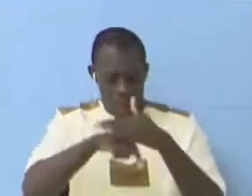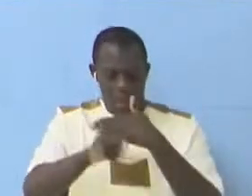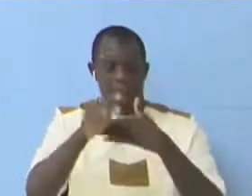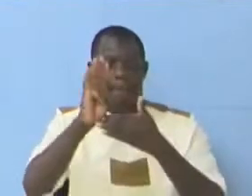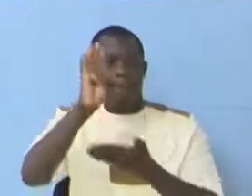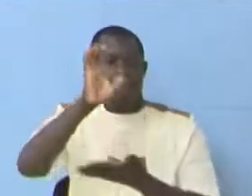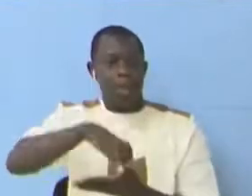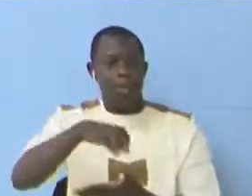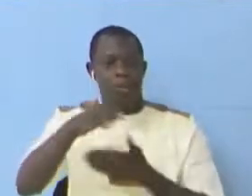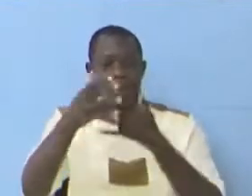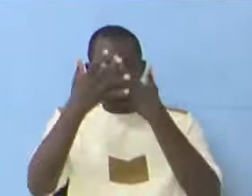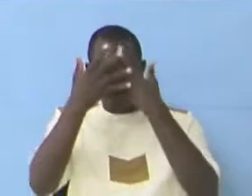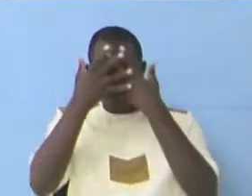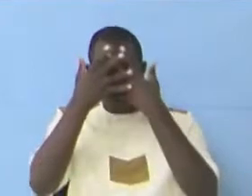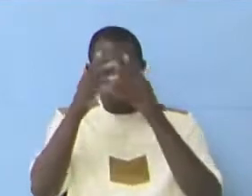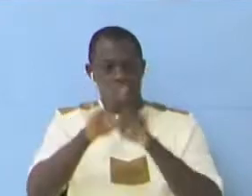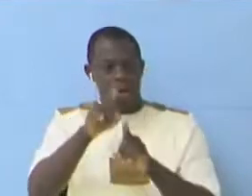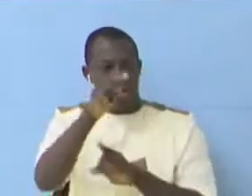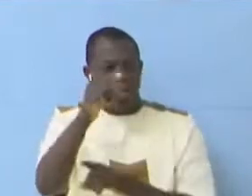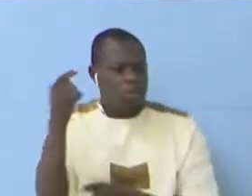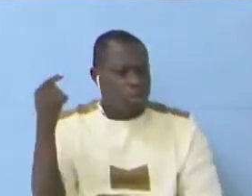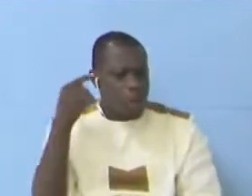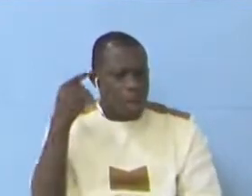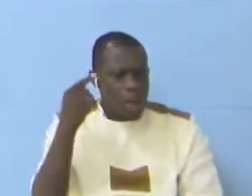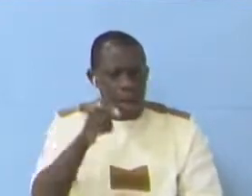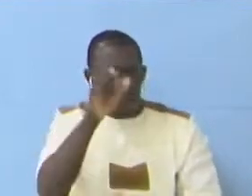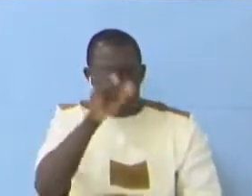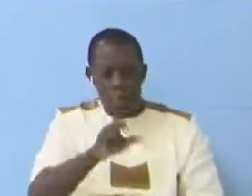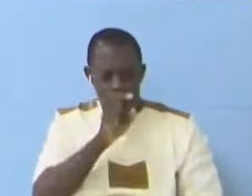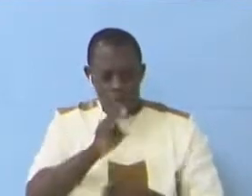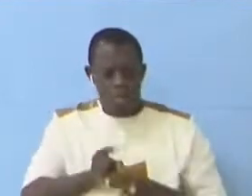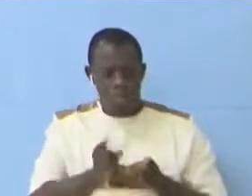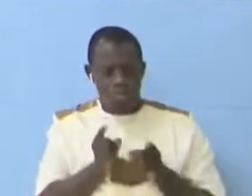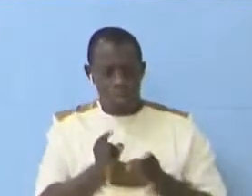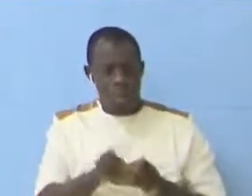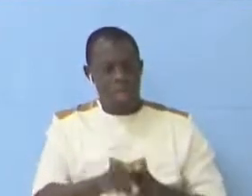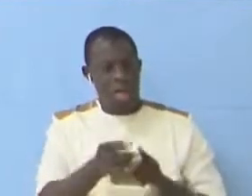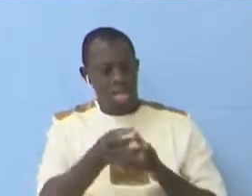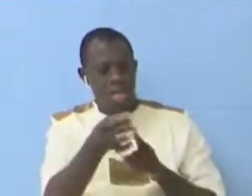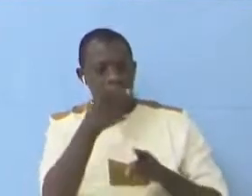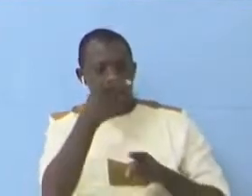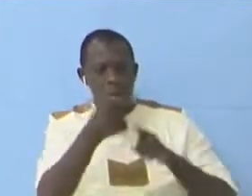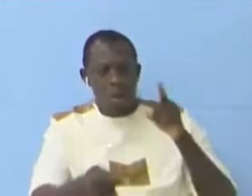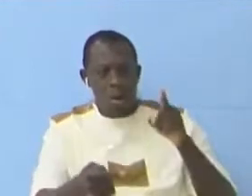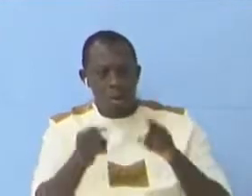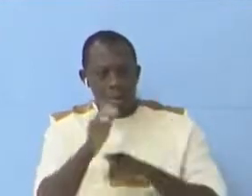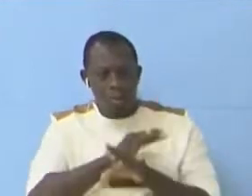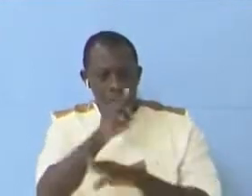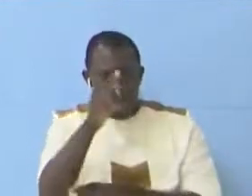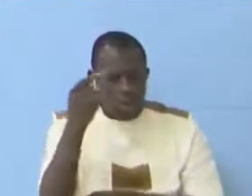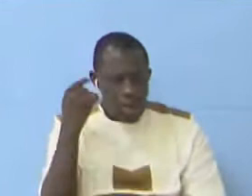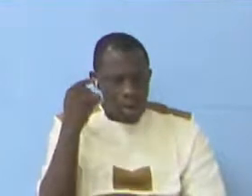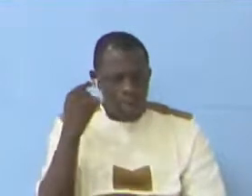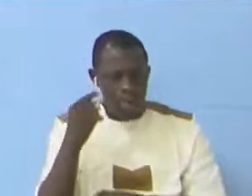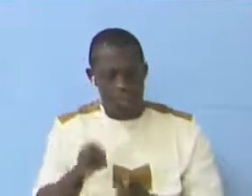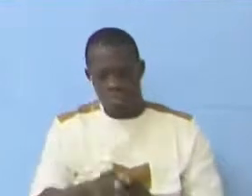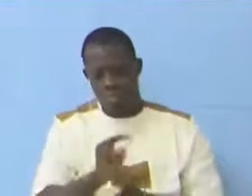nipple was cut off? yow ba nga nekkee ca kaso ba ndax dégg nga ne moom cosam bi dañ ko dog. No.